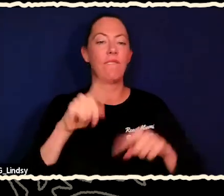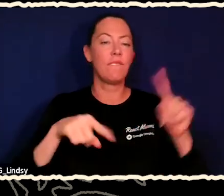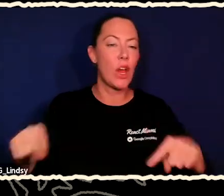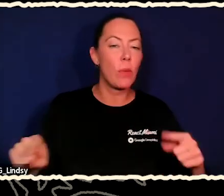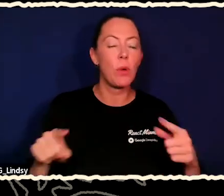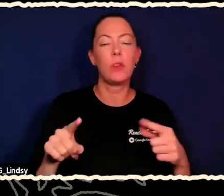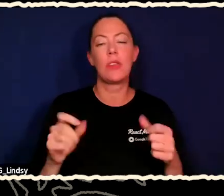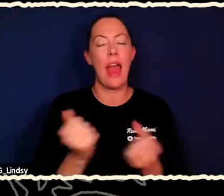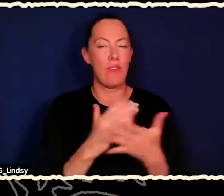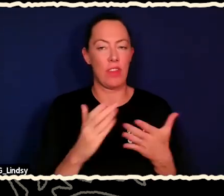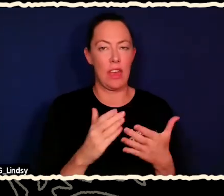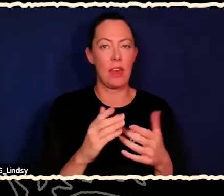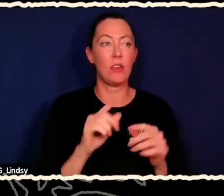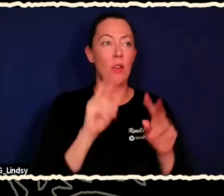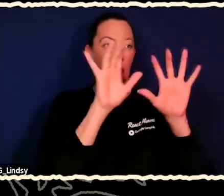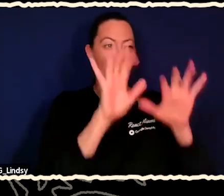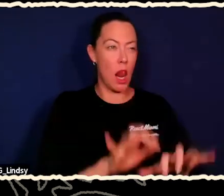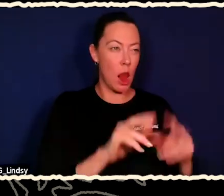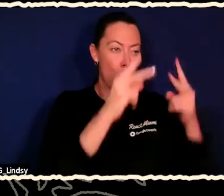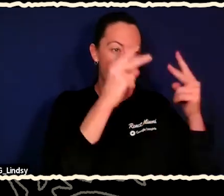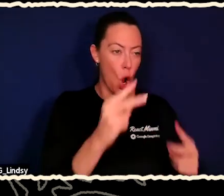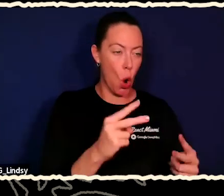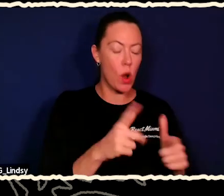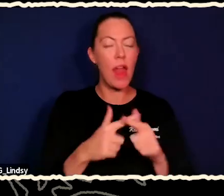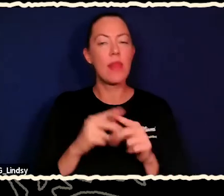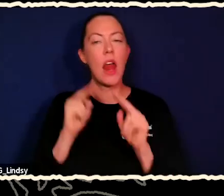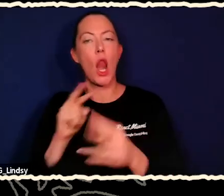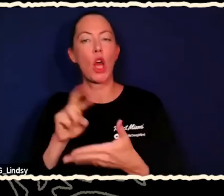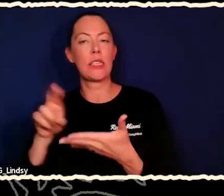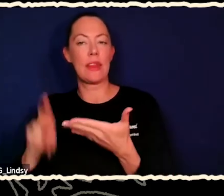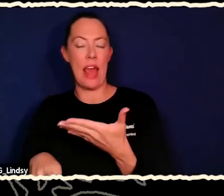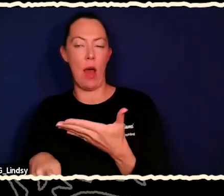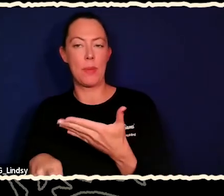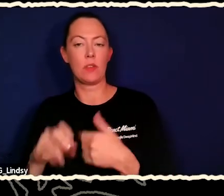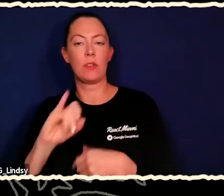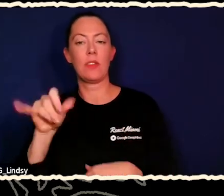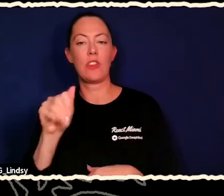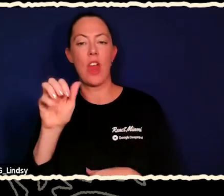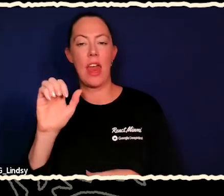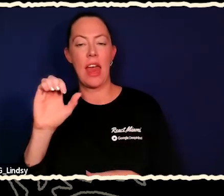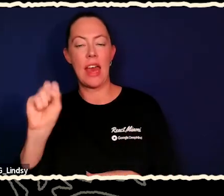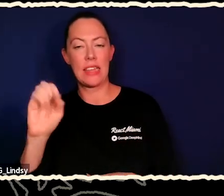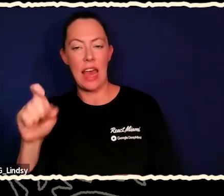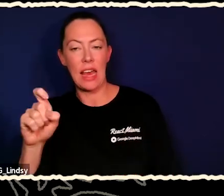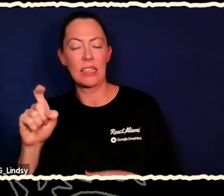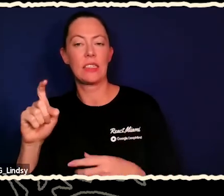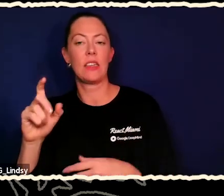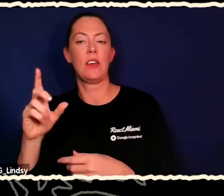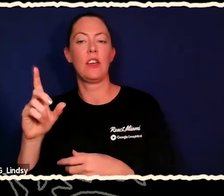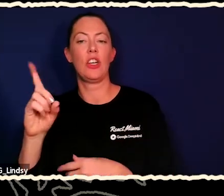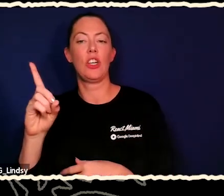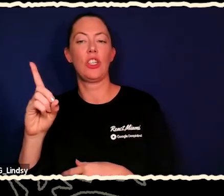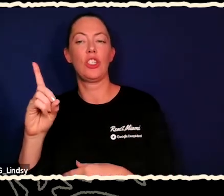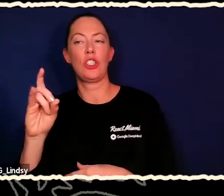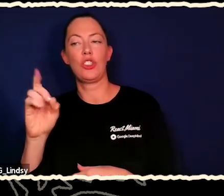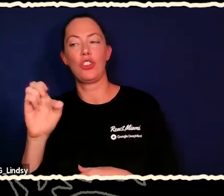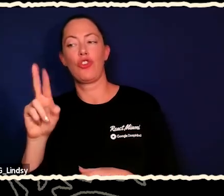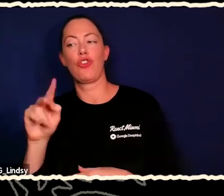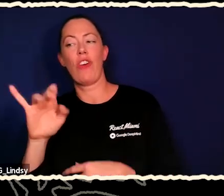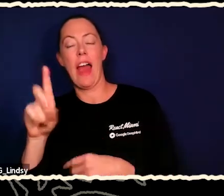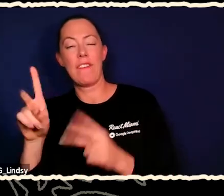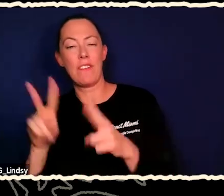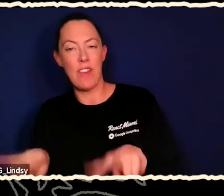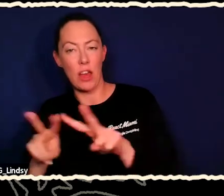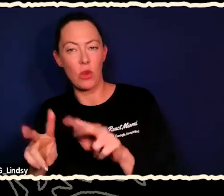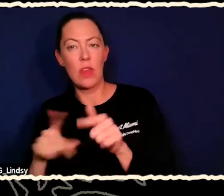at the output. It looks at the JSX and the derived values, and it traces the dependencies to figure out which pieces